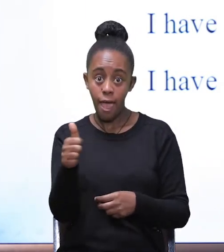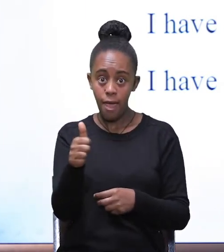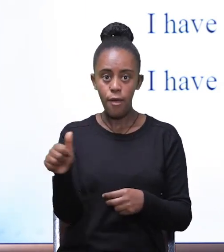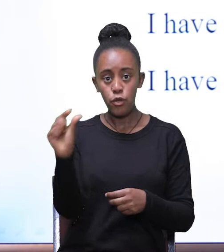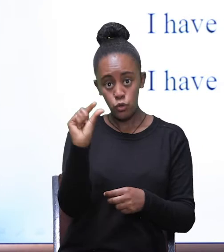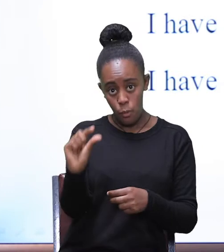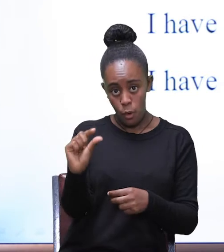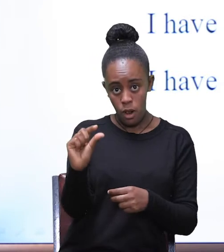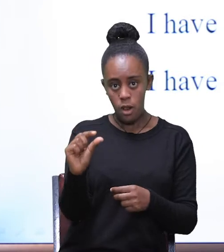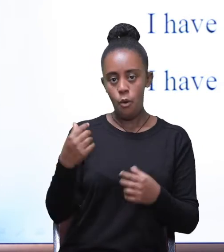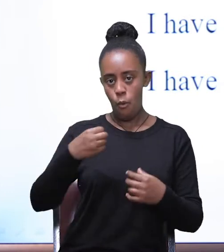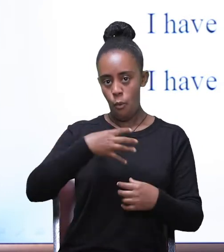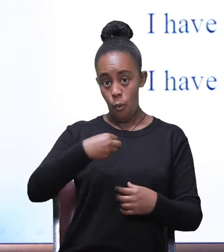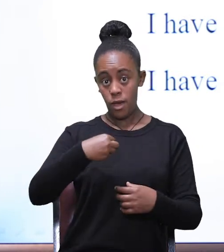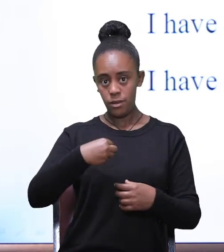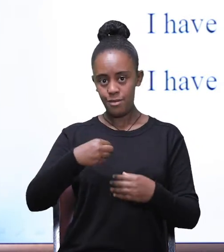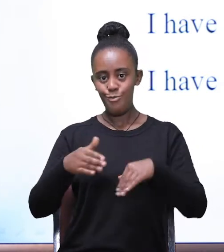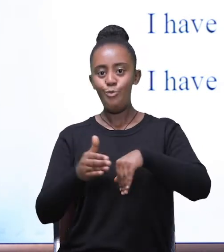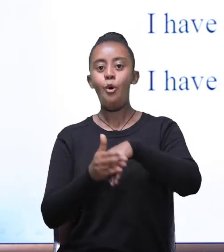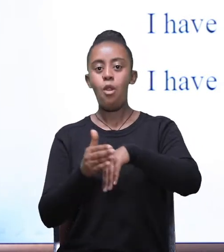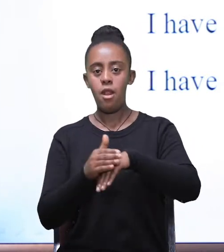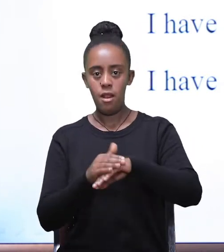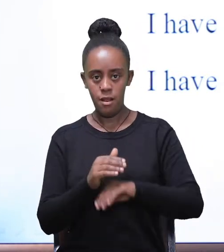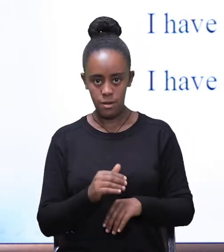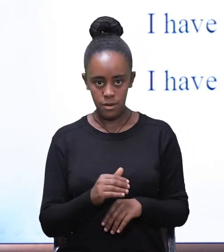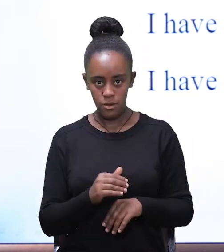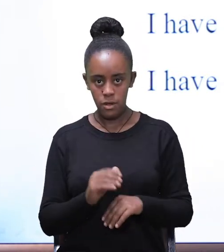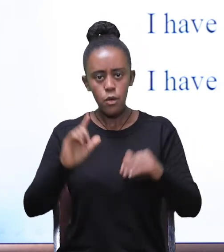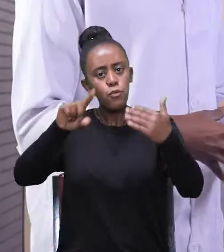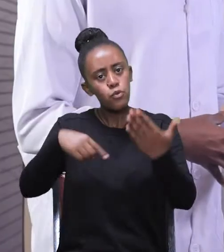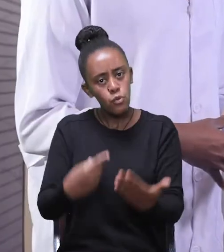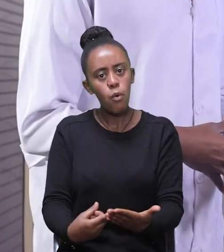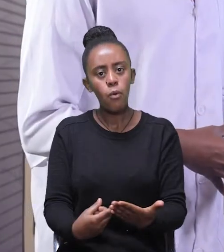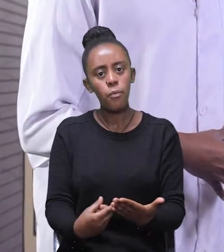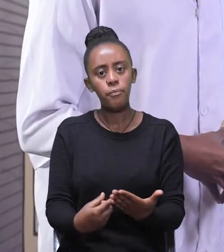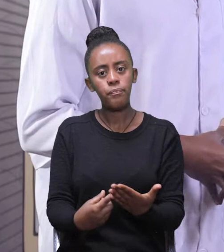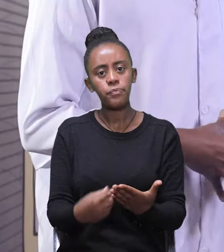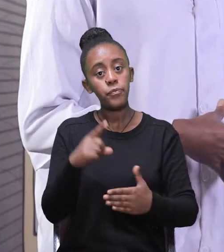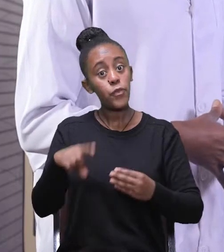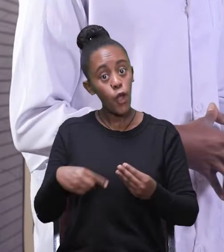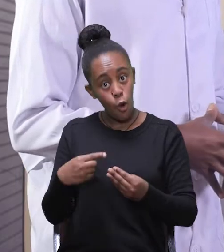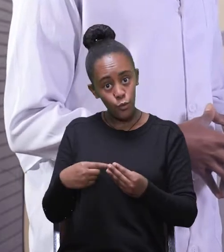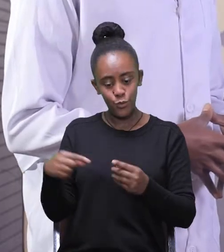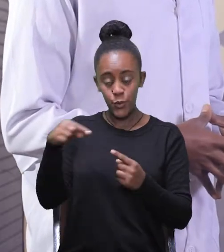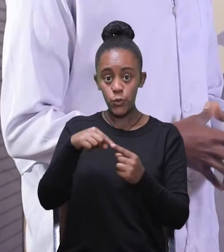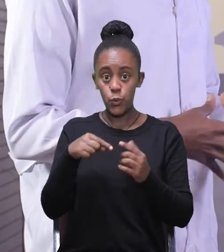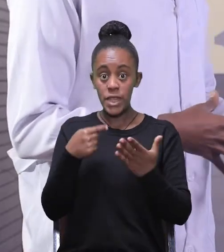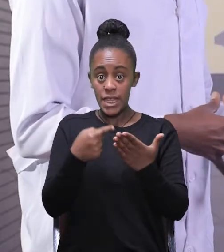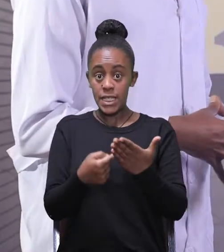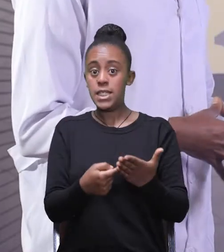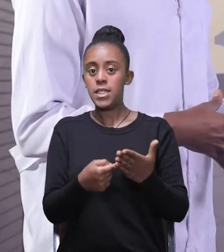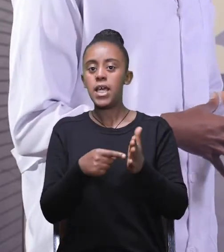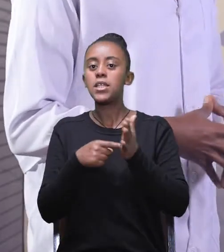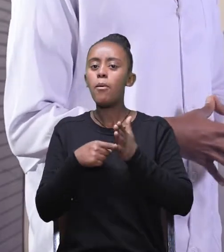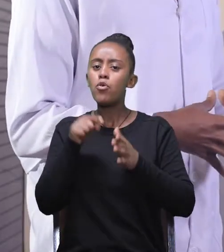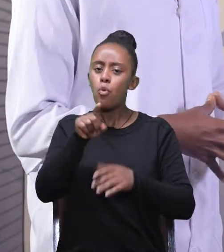a small white ball. So, according to this example, you